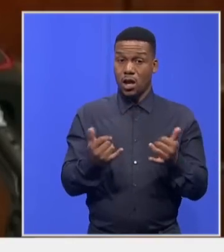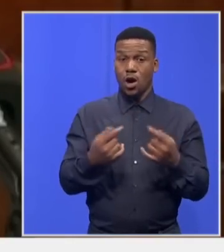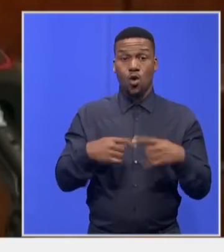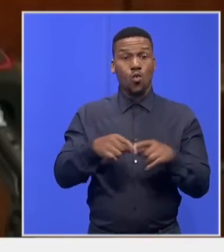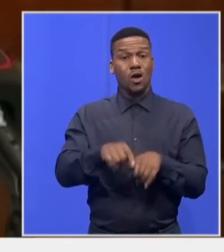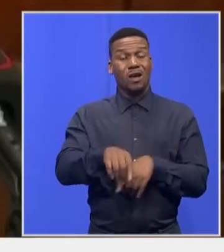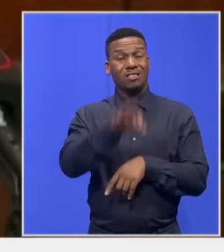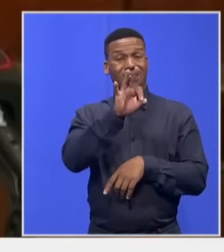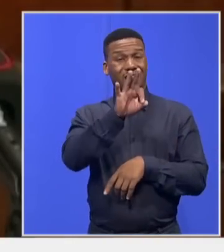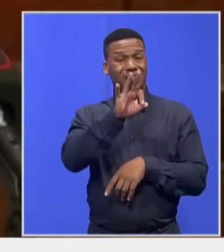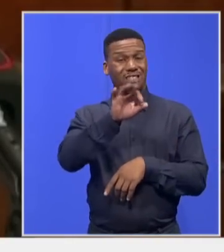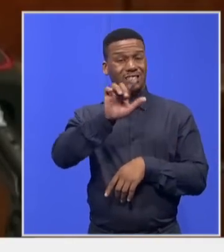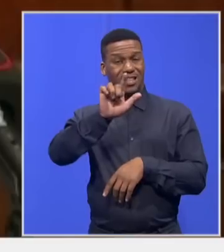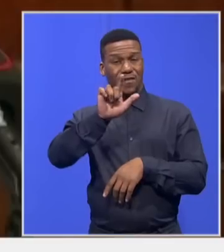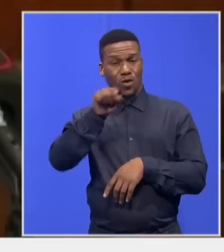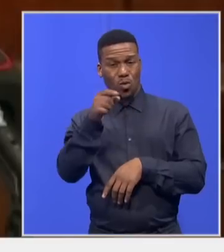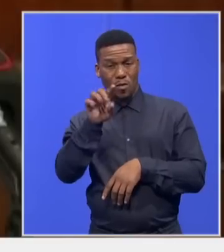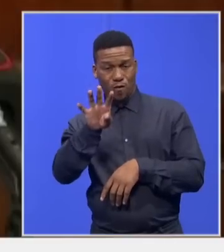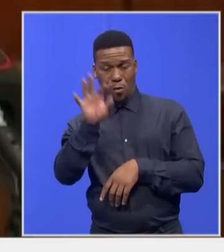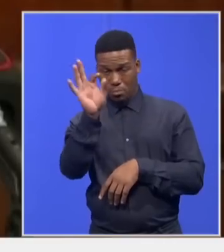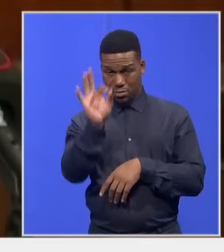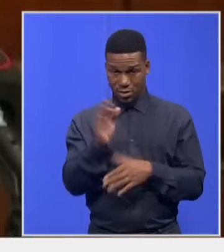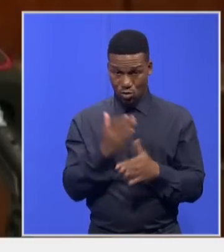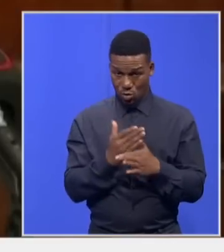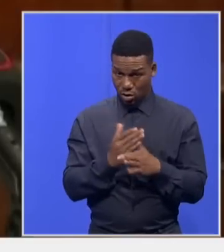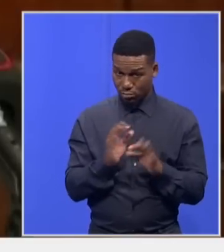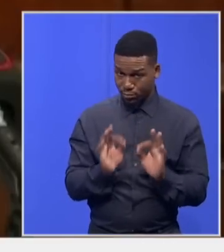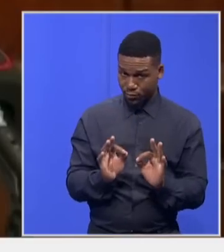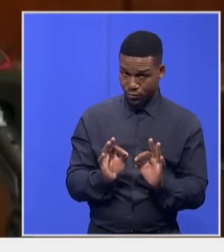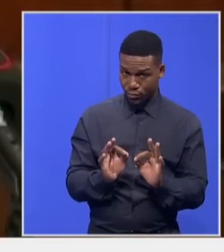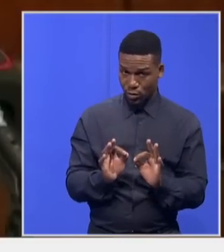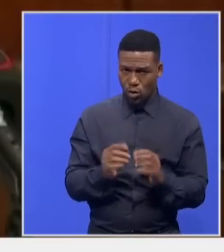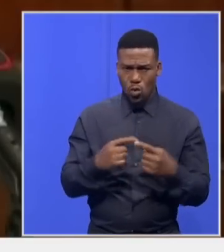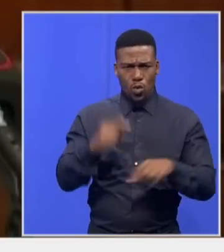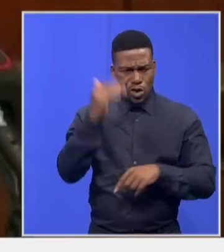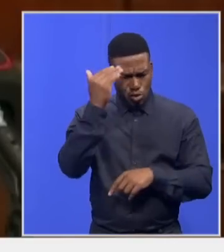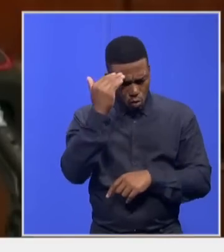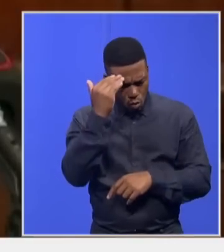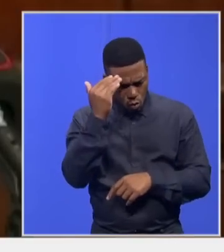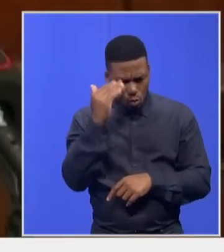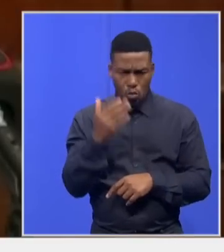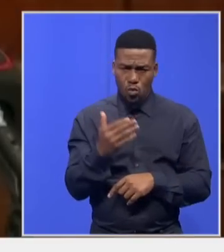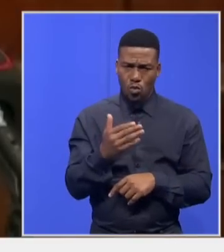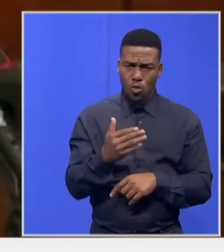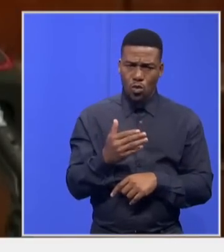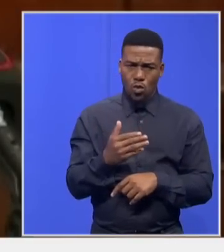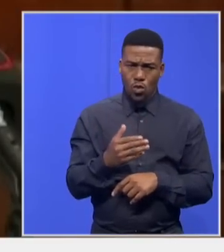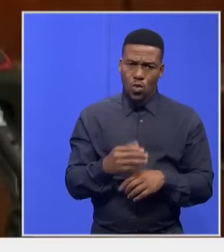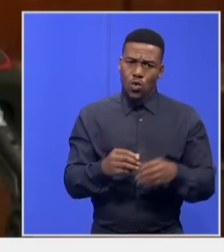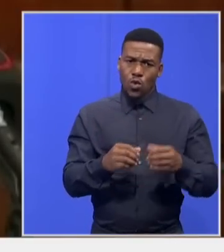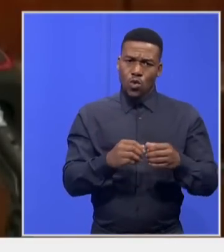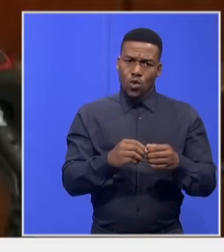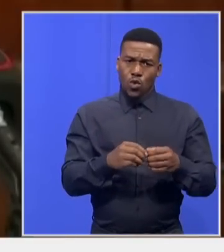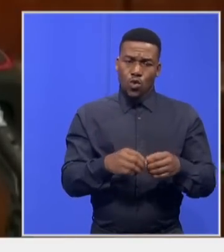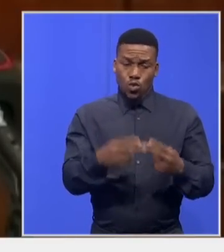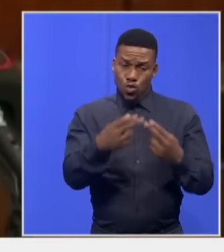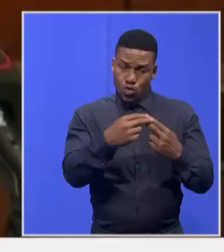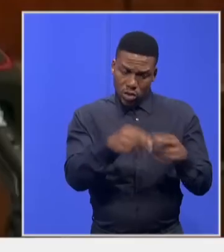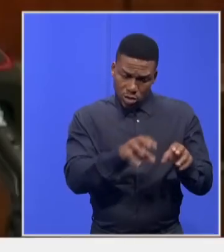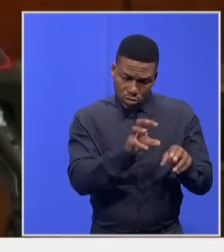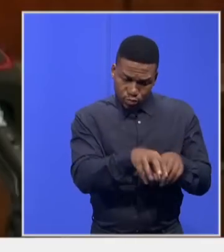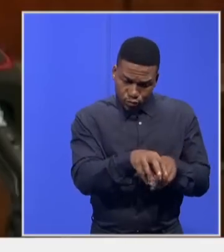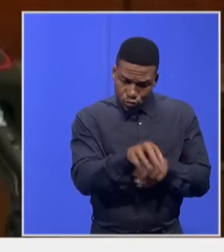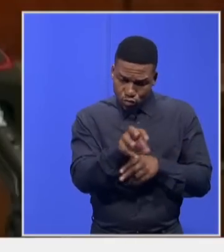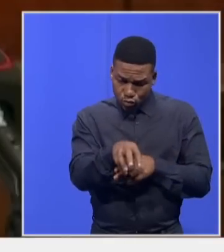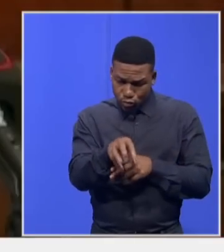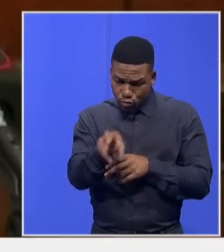37.4%. We know that of those 4 units, 3 of them are out, unit 1, 2, and 3.